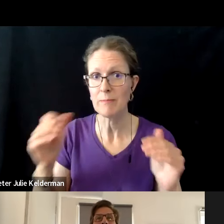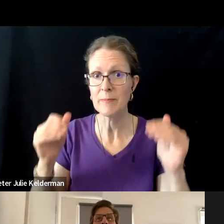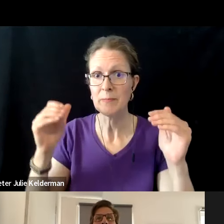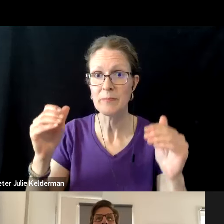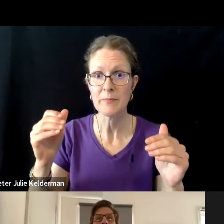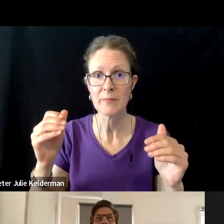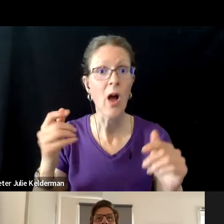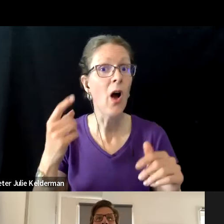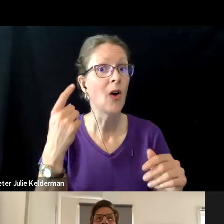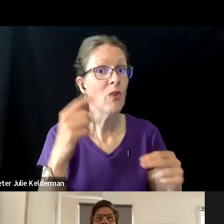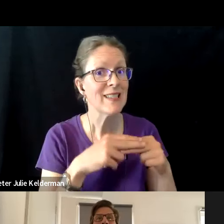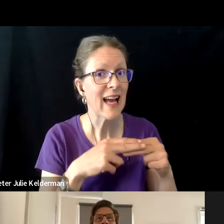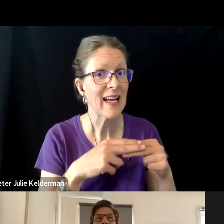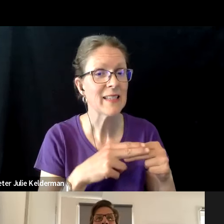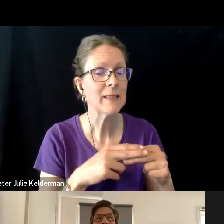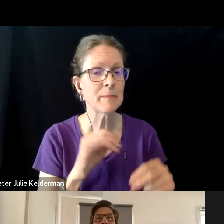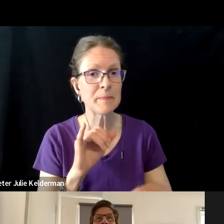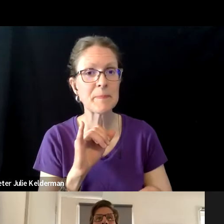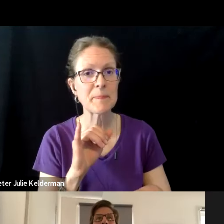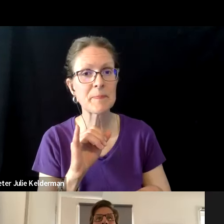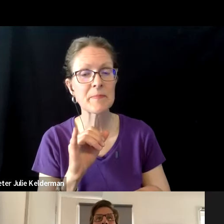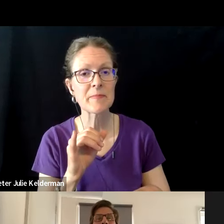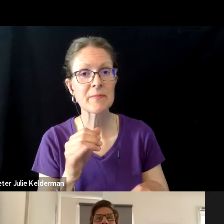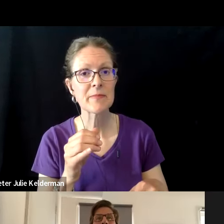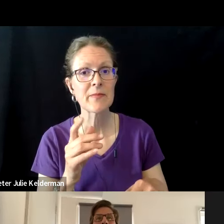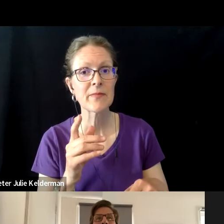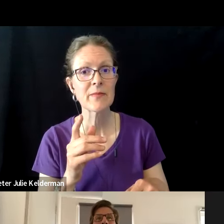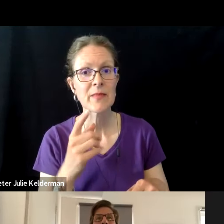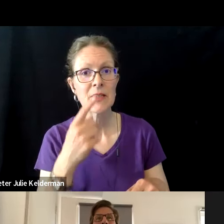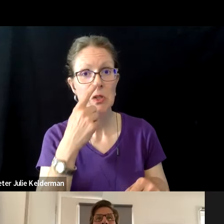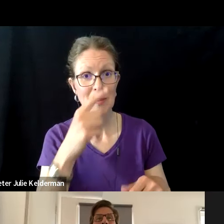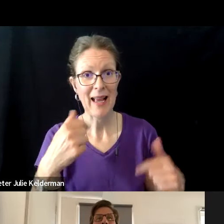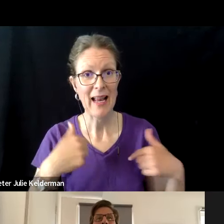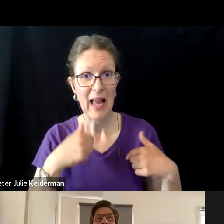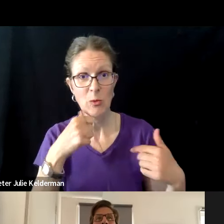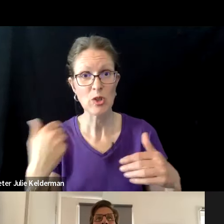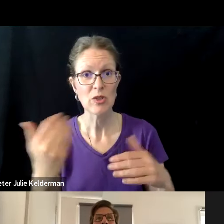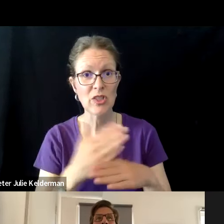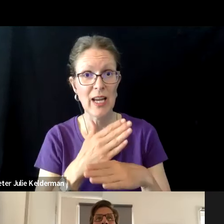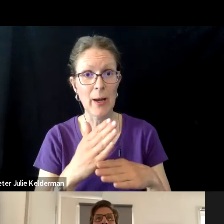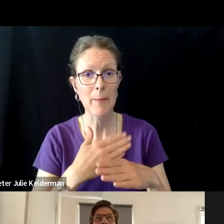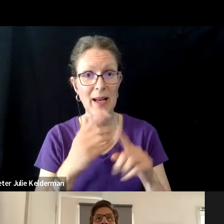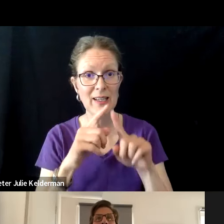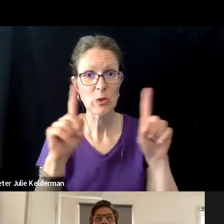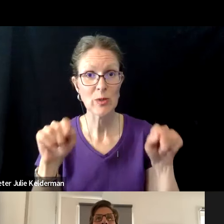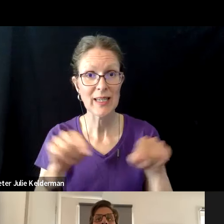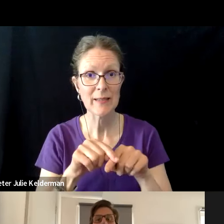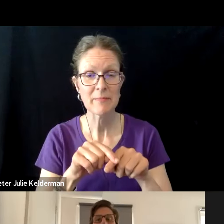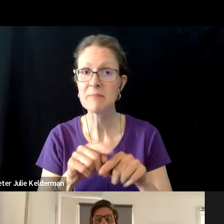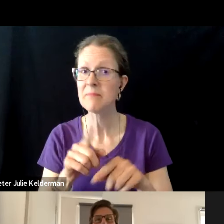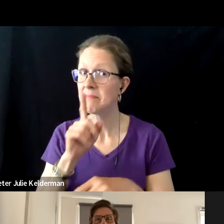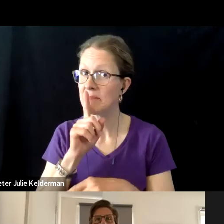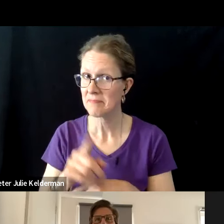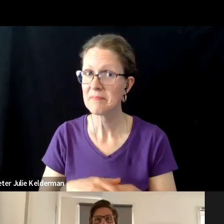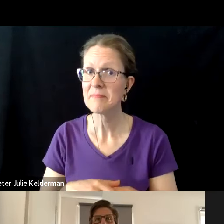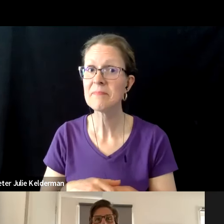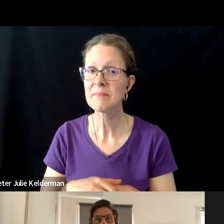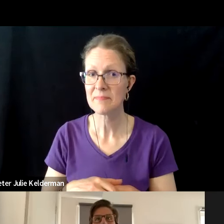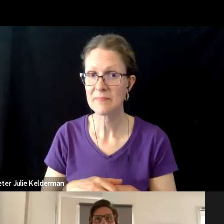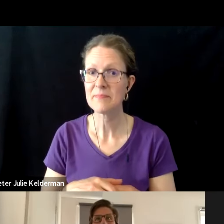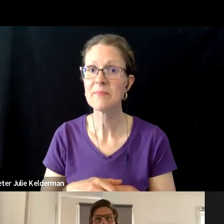slides, so if you can allow me to share my screen, I'll do that. Sure. I have made you a co-host, so